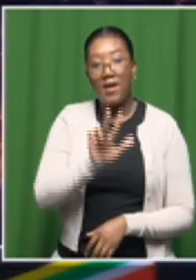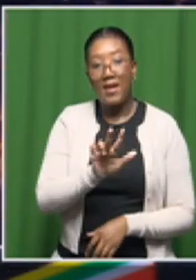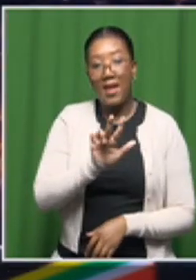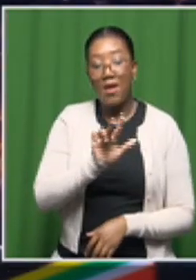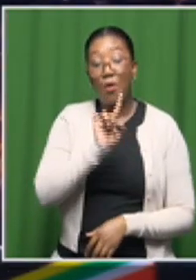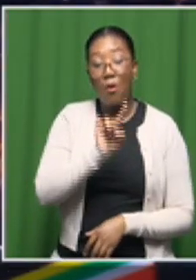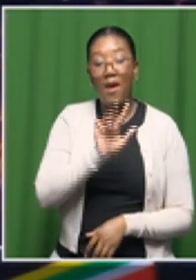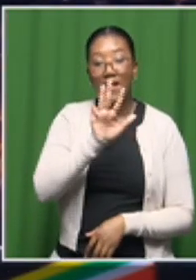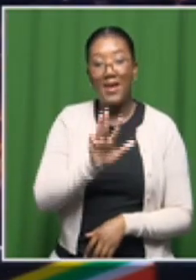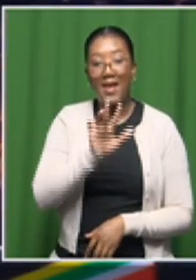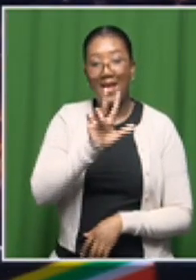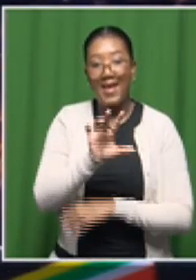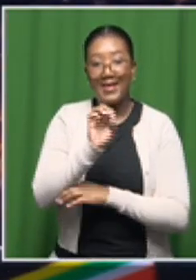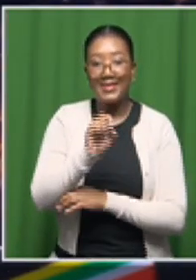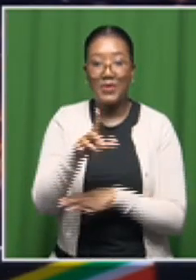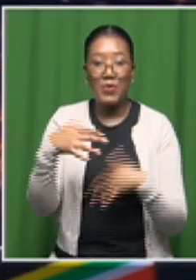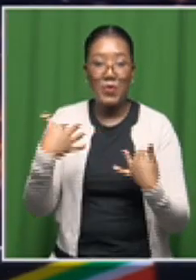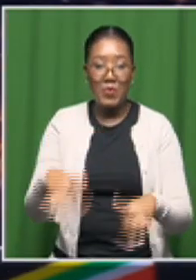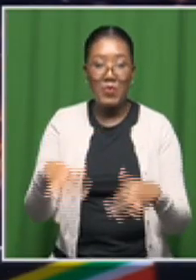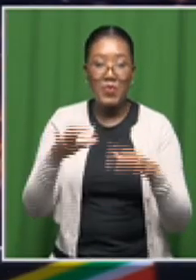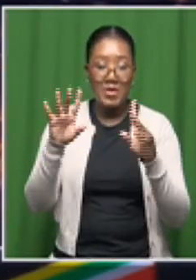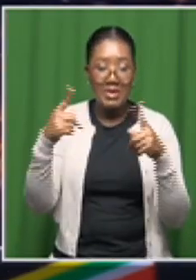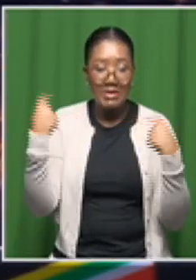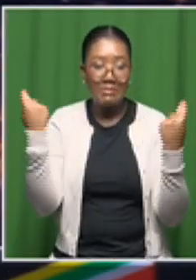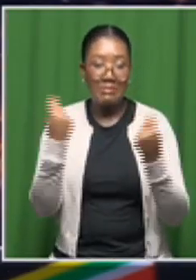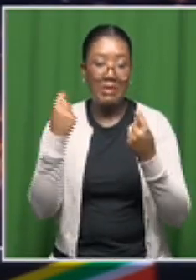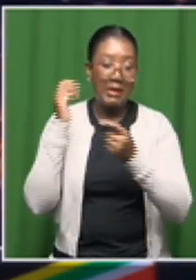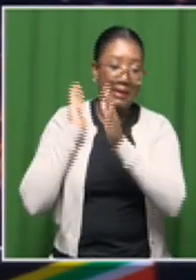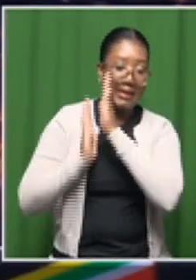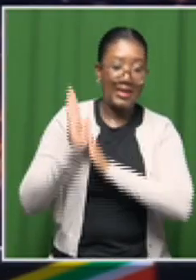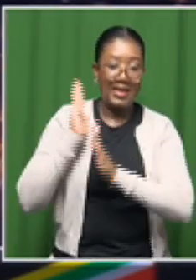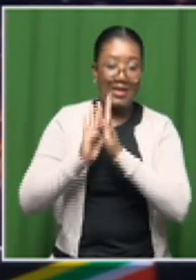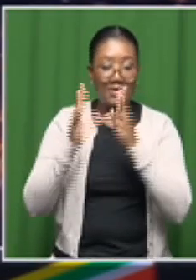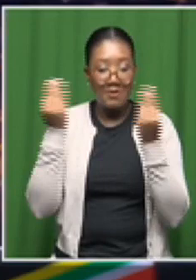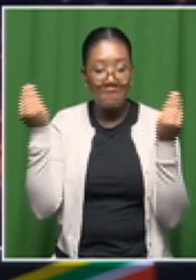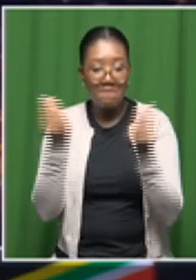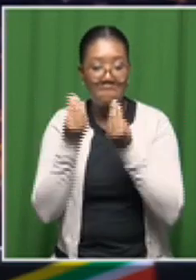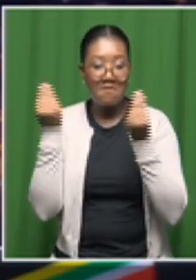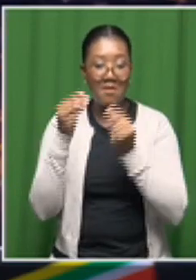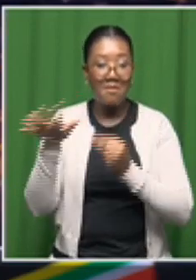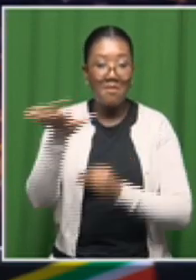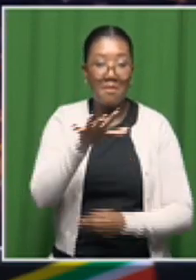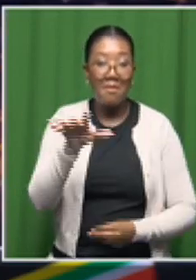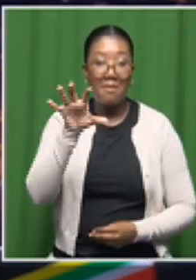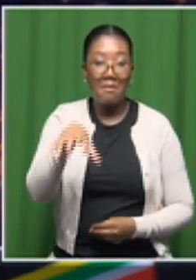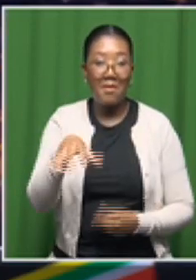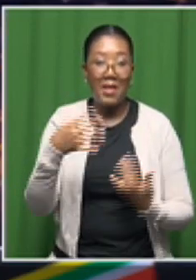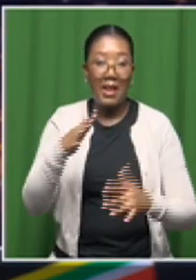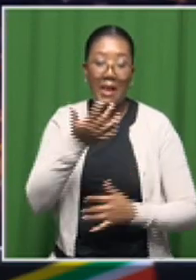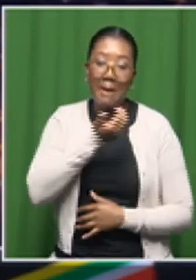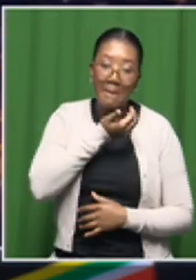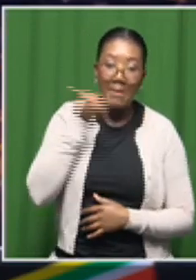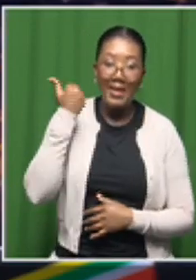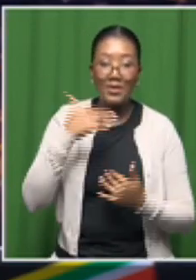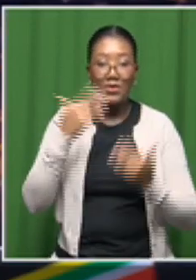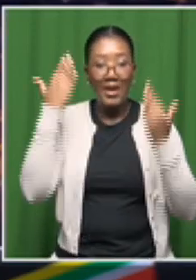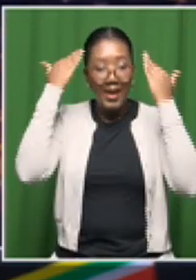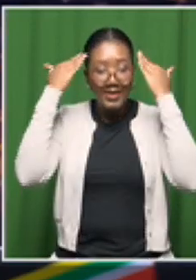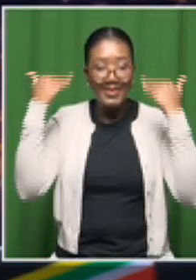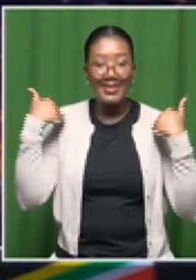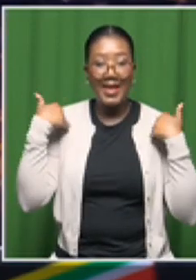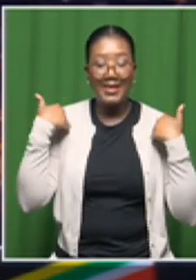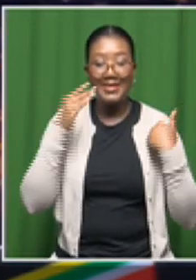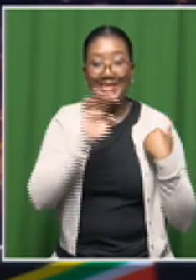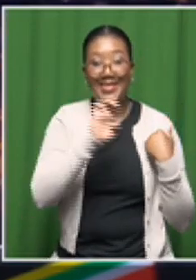a historical monument in 1936. Now, it is considered one of the best preserved examples of the Dutch East